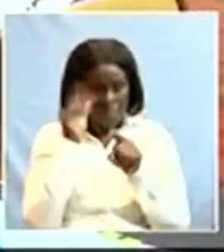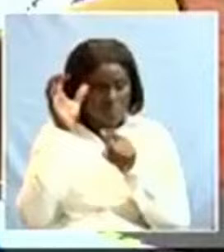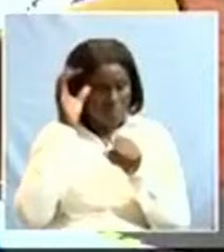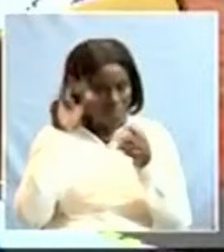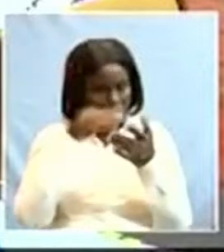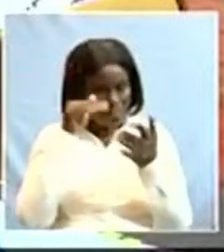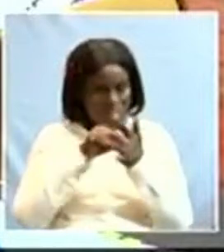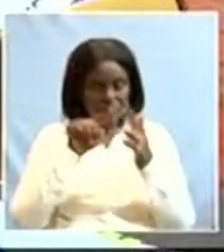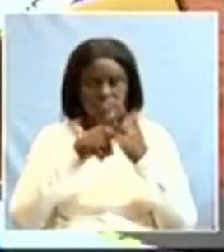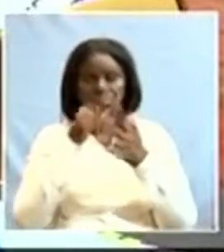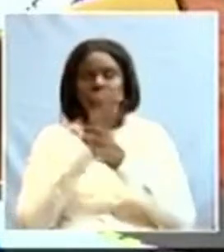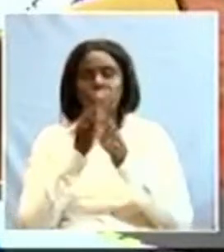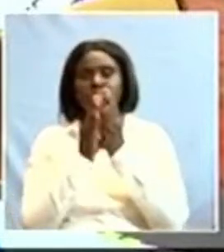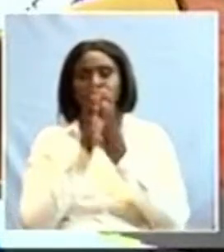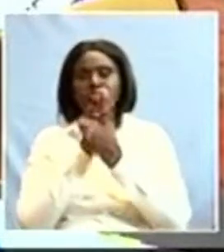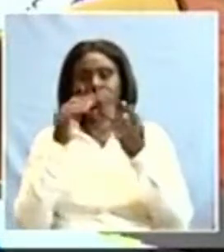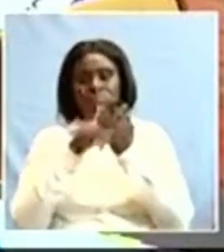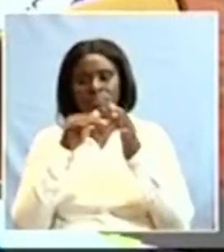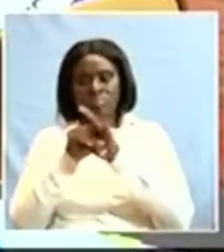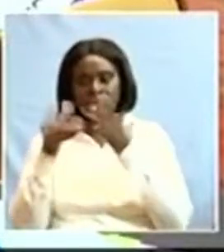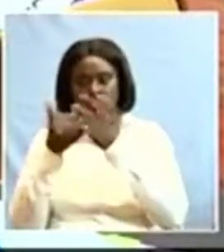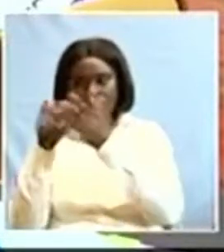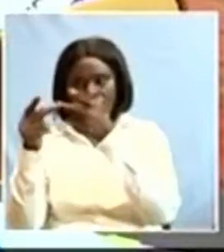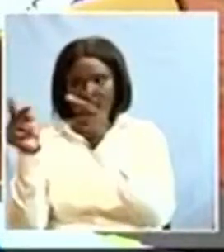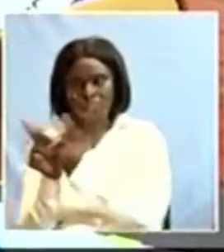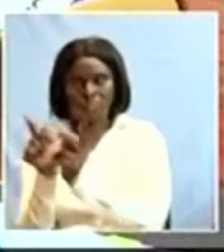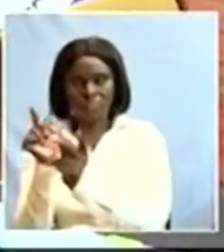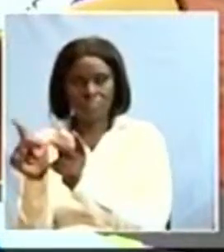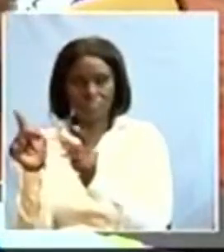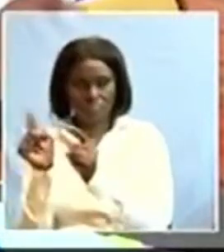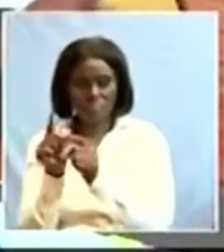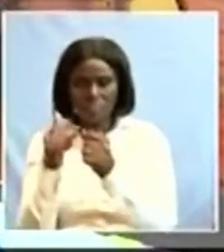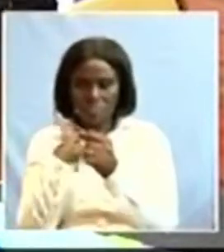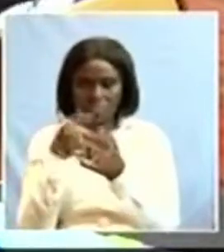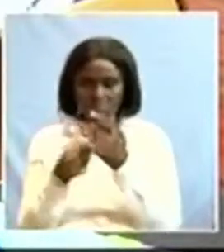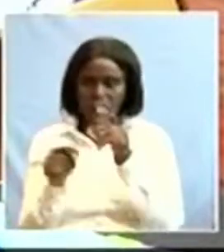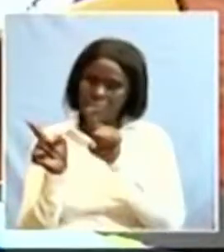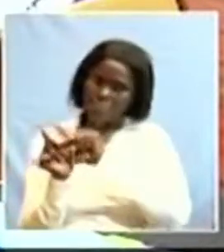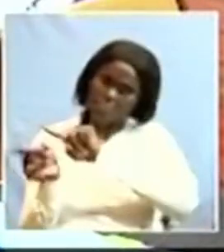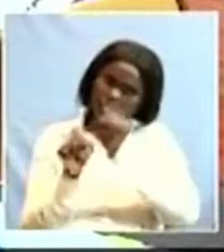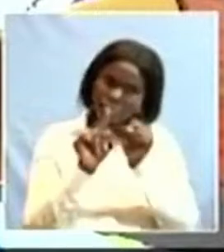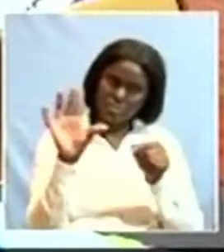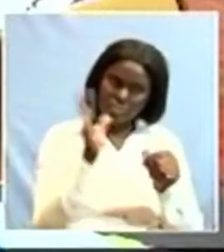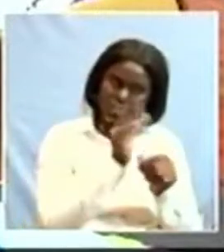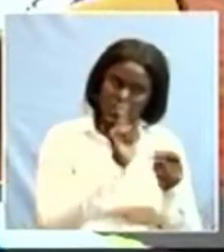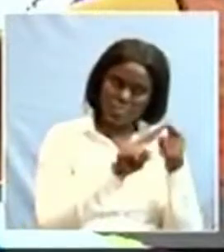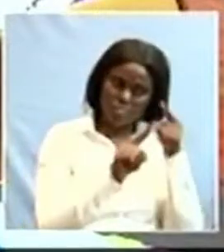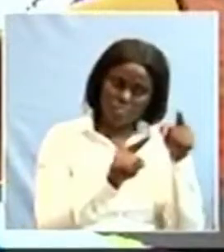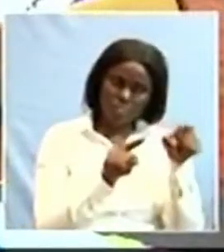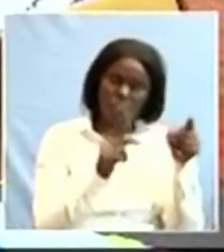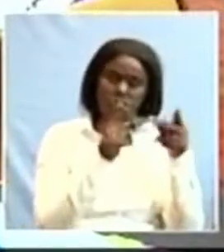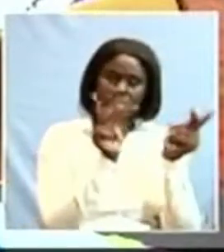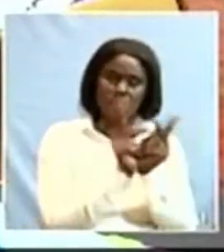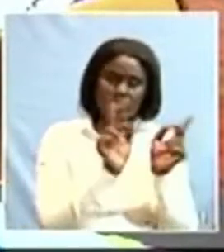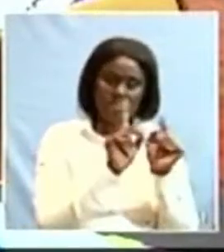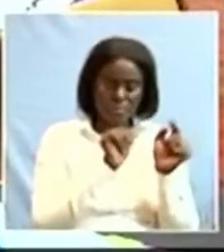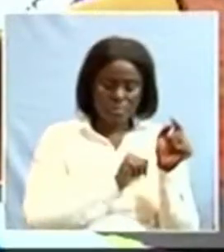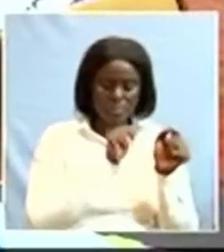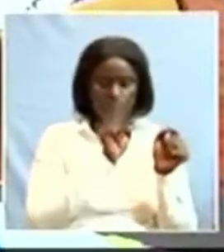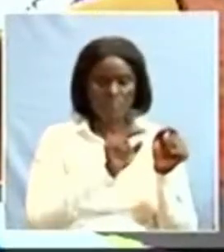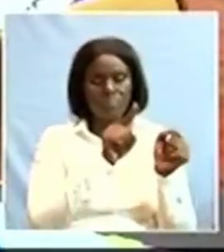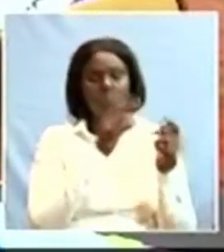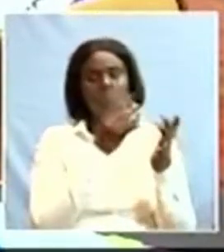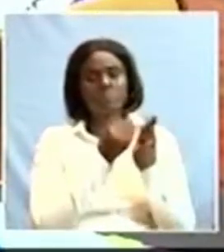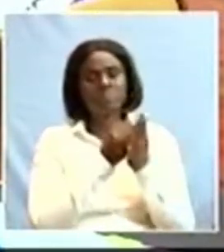started building again in the new place. Now they have to go back to say, that place where we spend the amount of